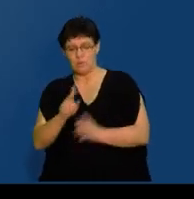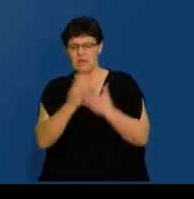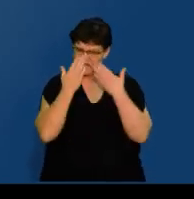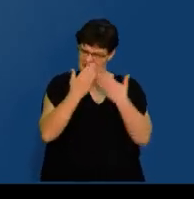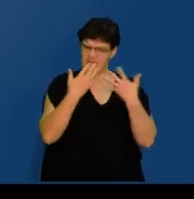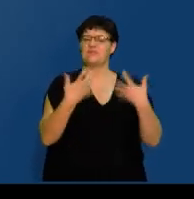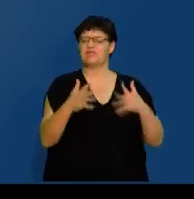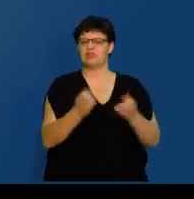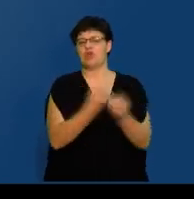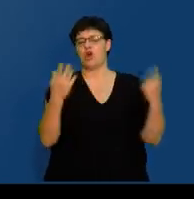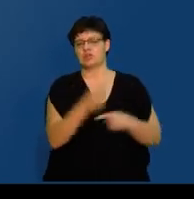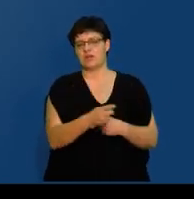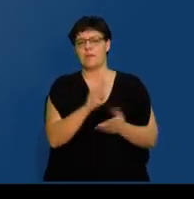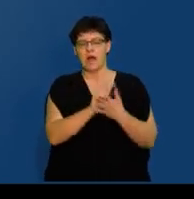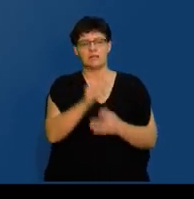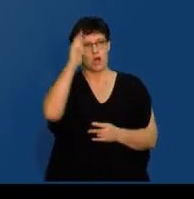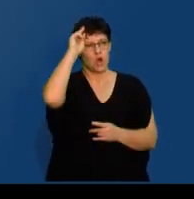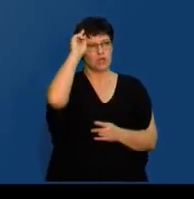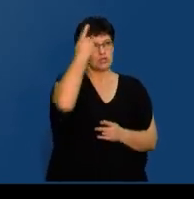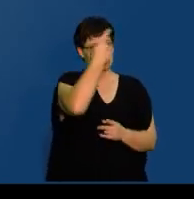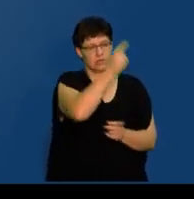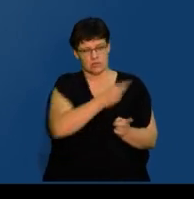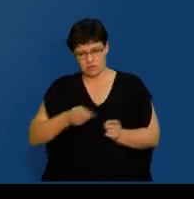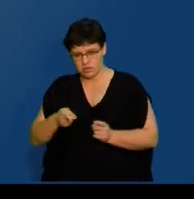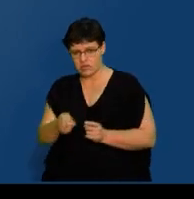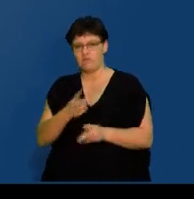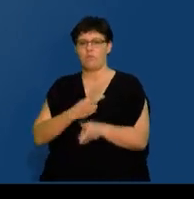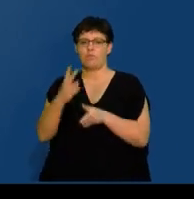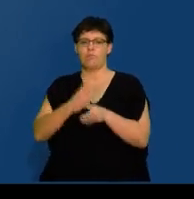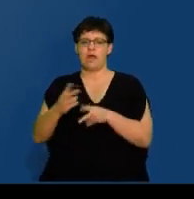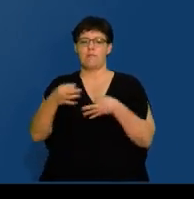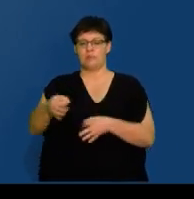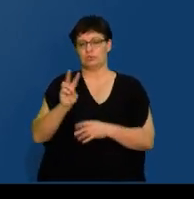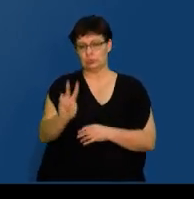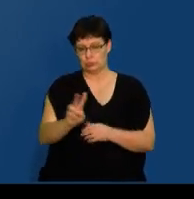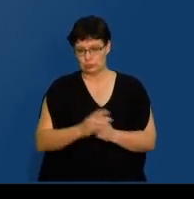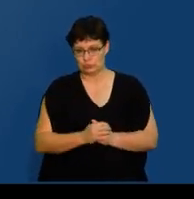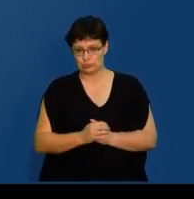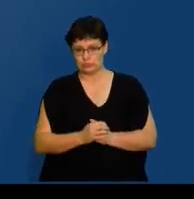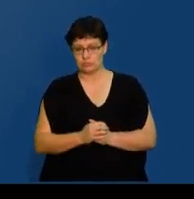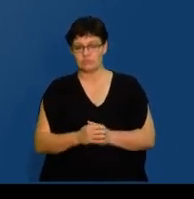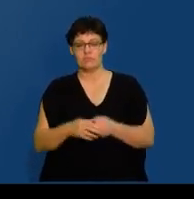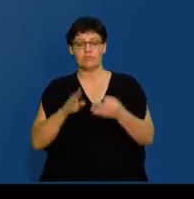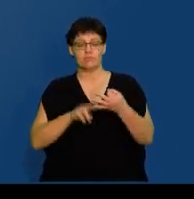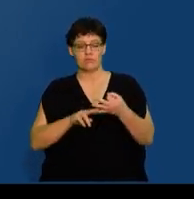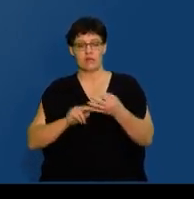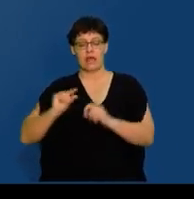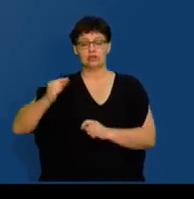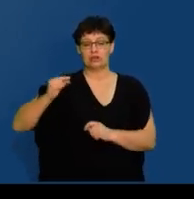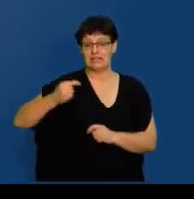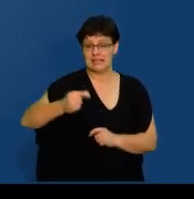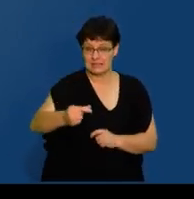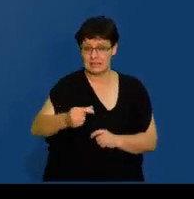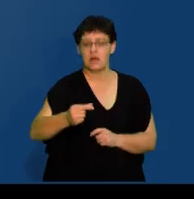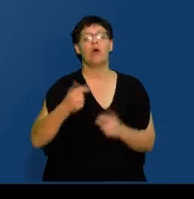that section. You need to transfer that knowledge through into your preparation for paper 2. We know that genetics is a